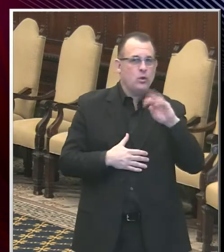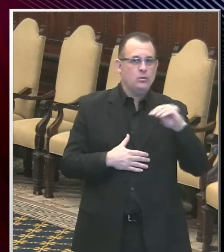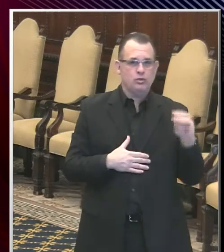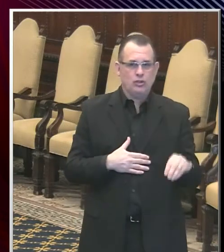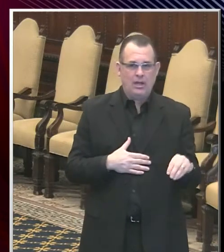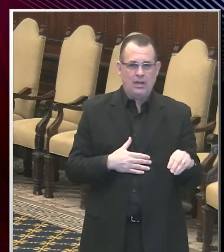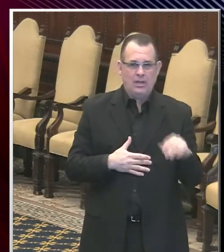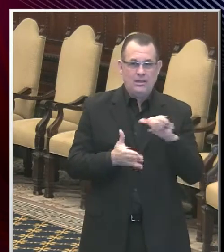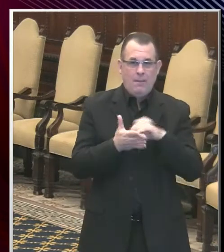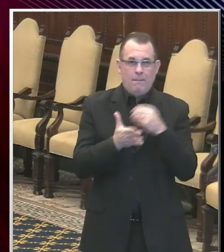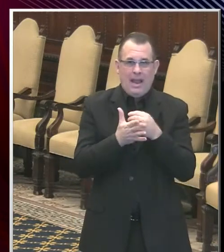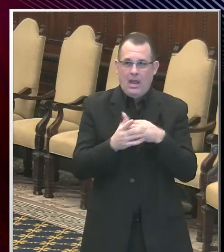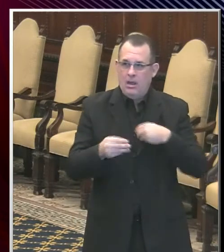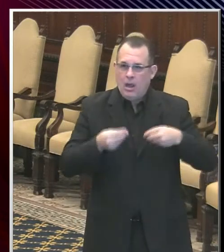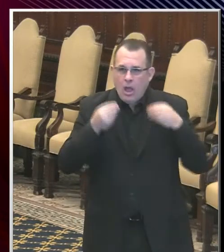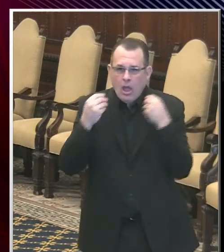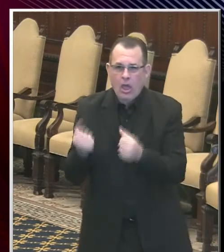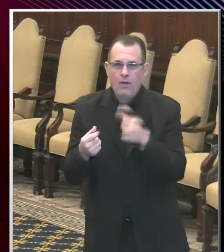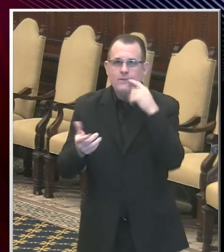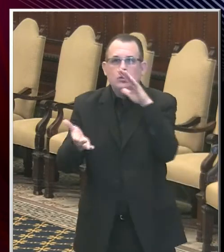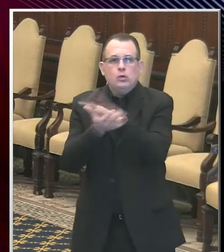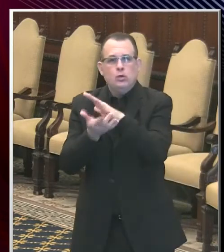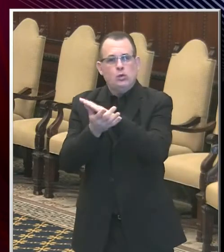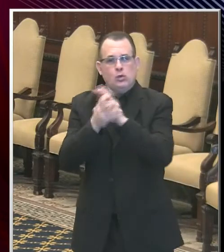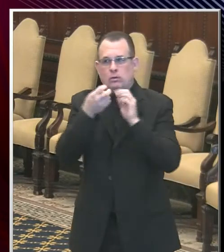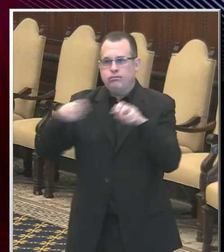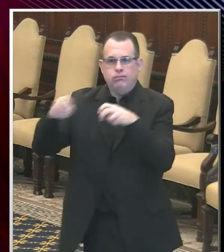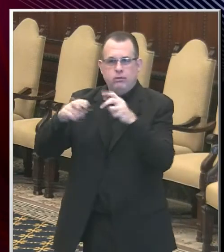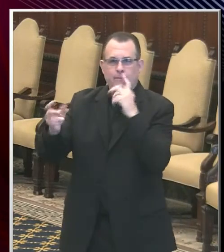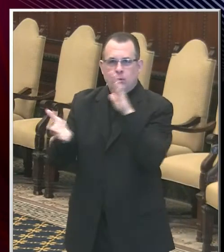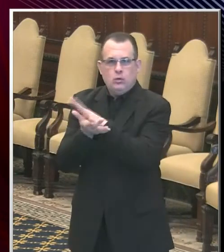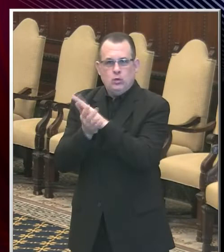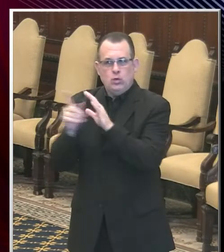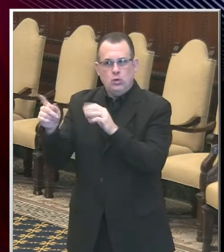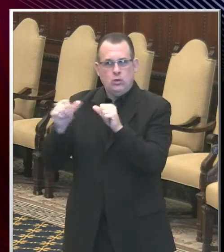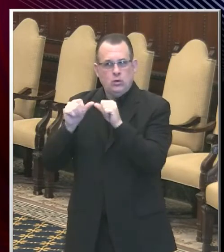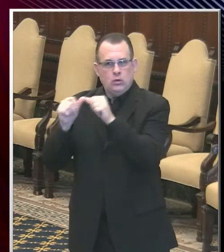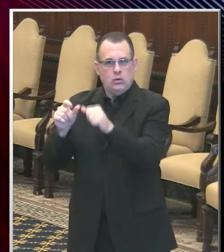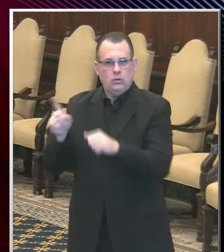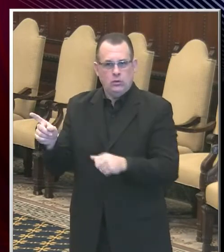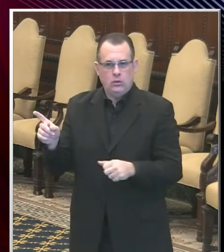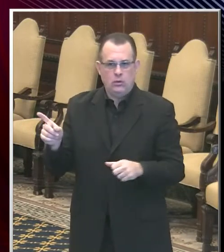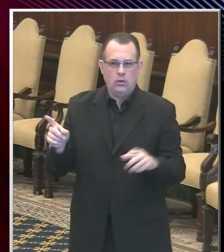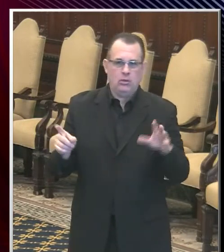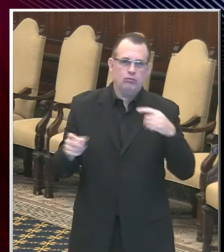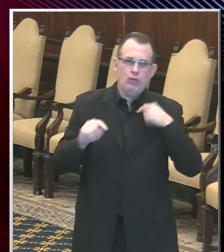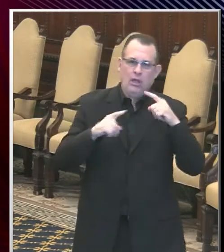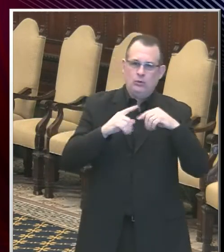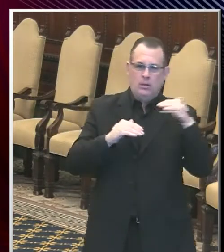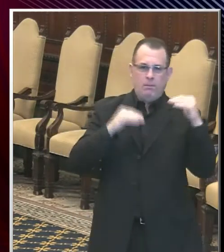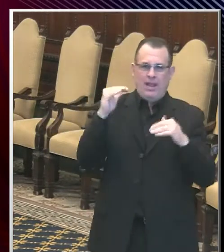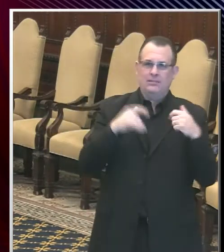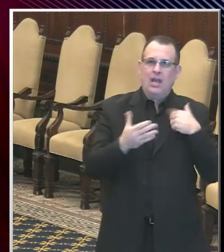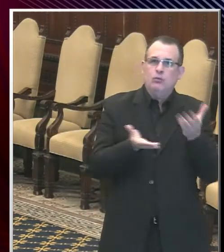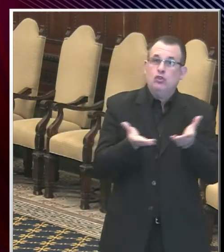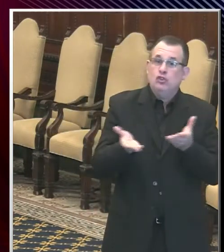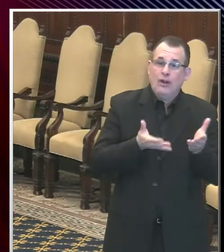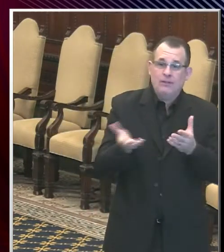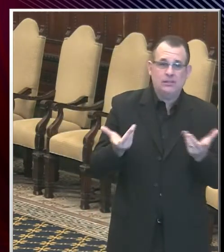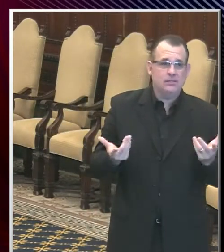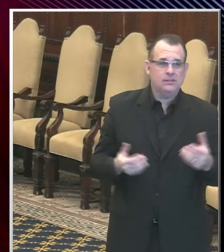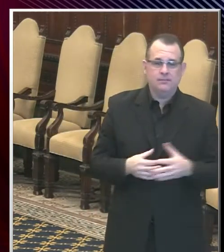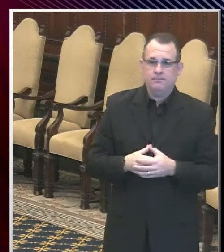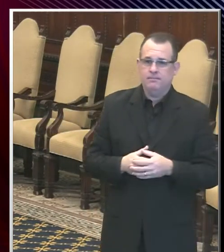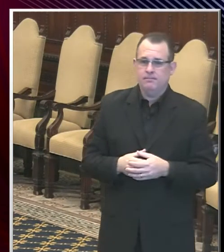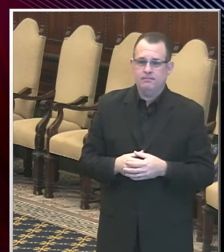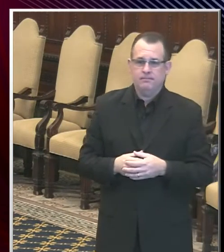it's going to continue to keep the schools moving in the right direction. We're trying to balance our service levels. We've kept